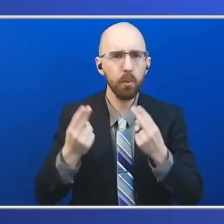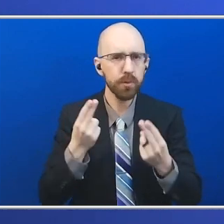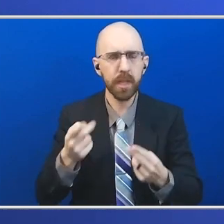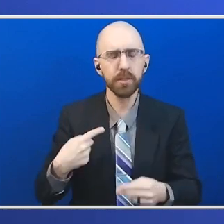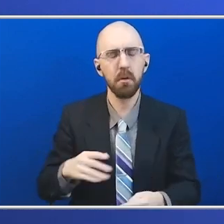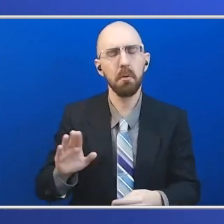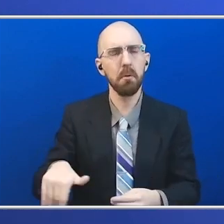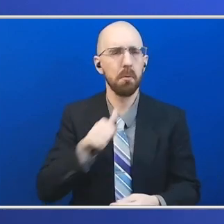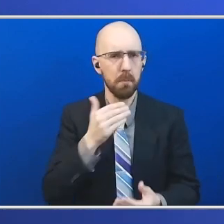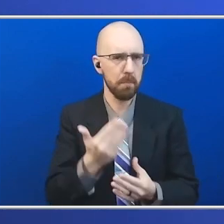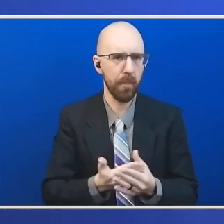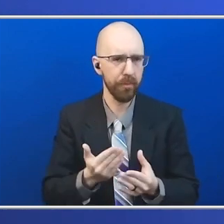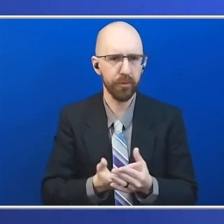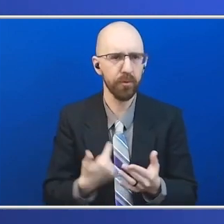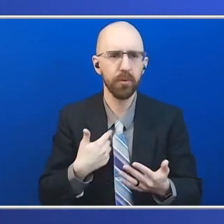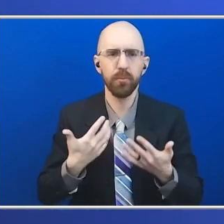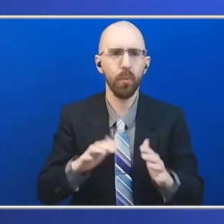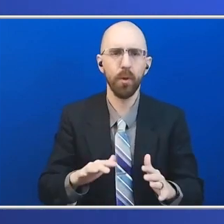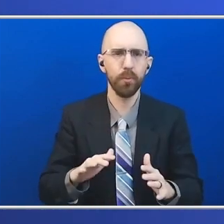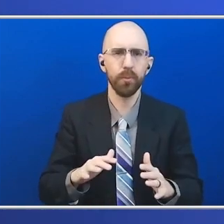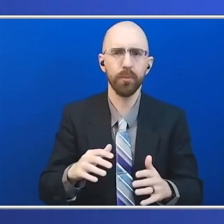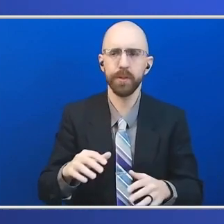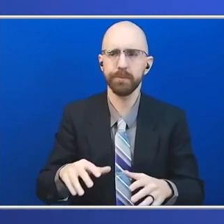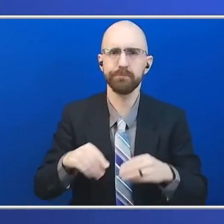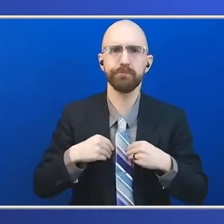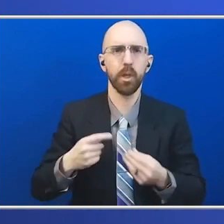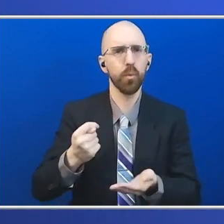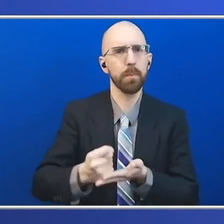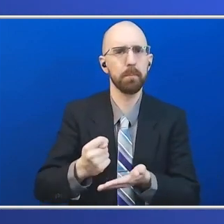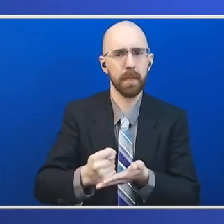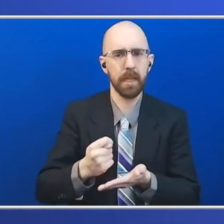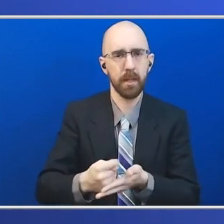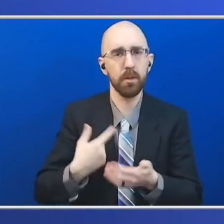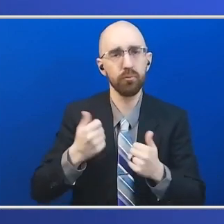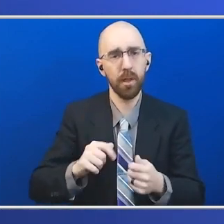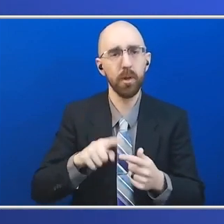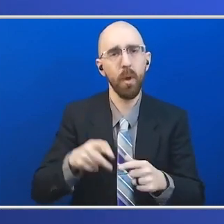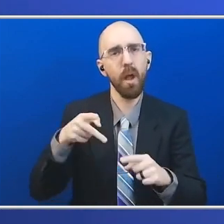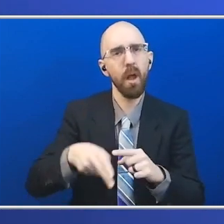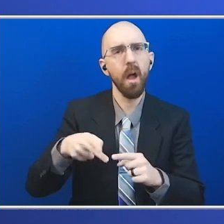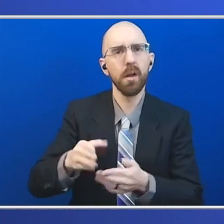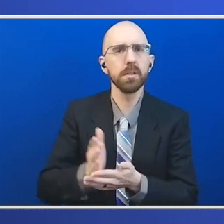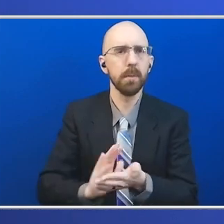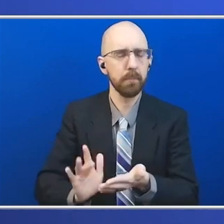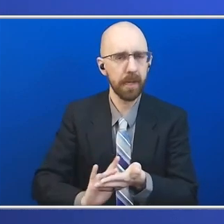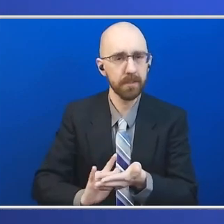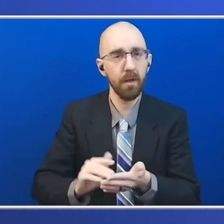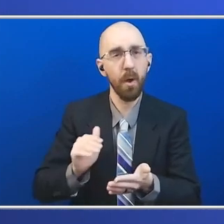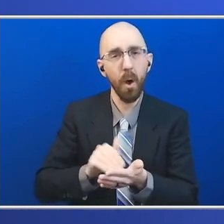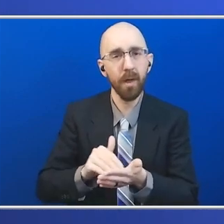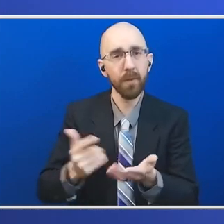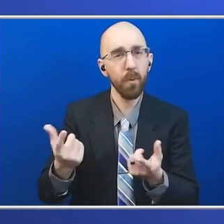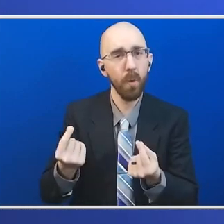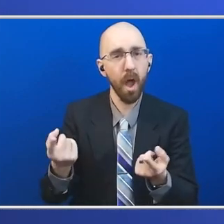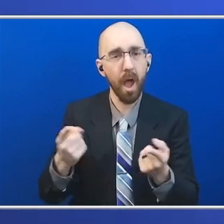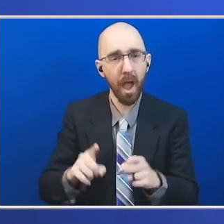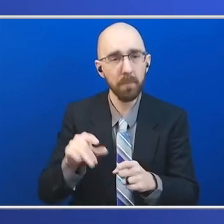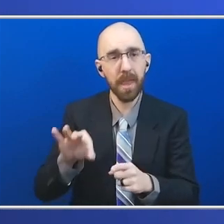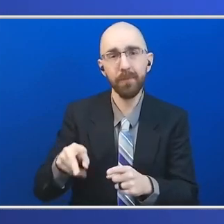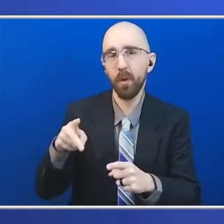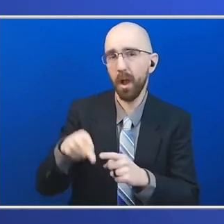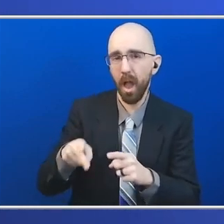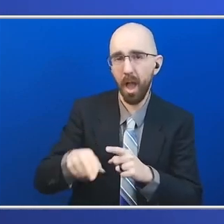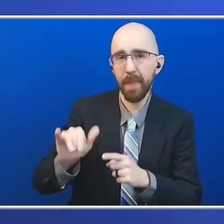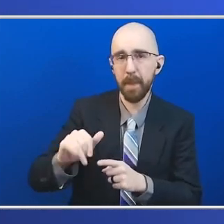want to actually take any treatment. We may try to cut back some of their medicine, but often what happens if we cut back their Parkinson medicine, then